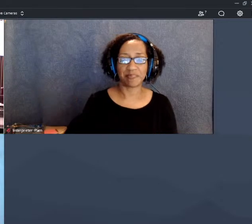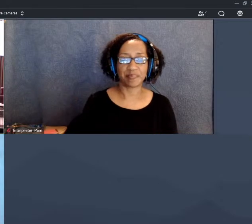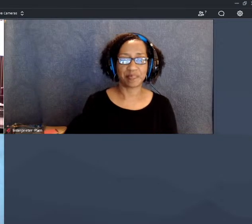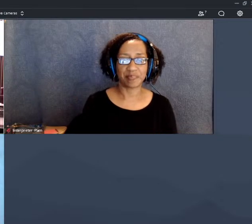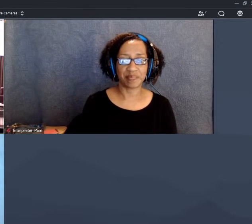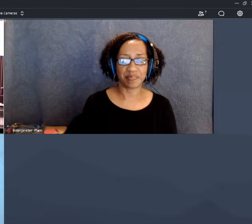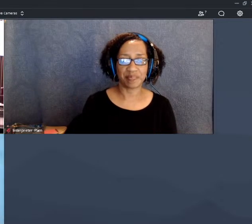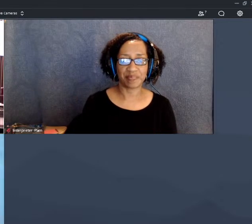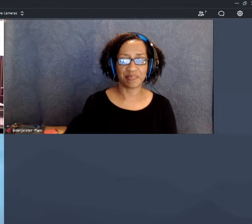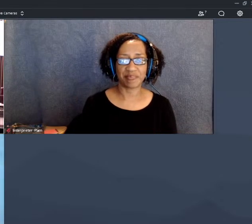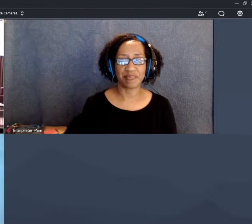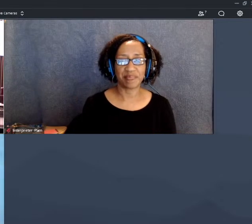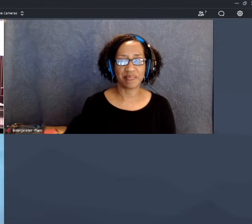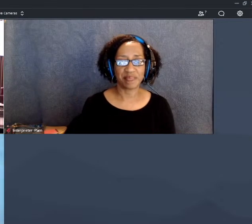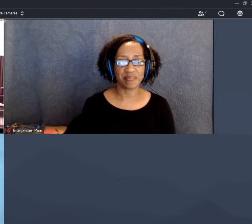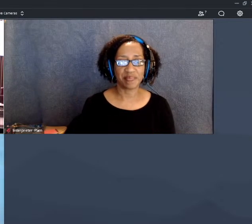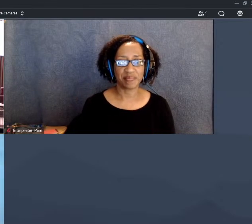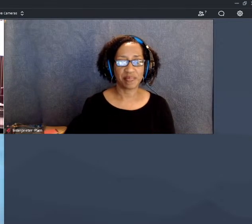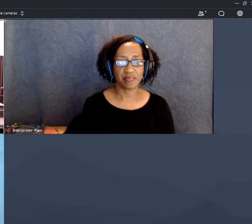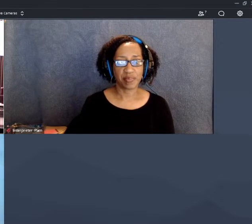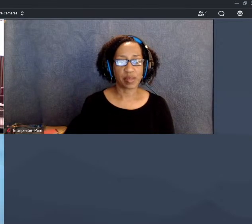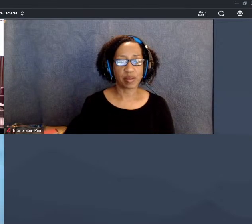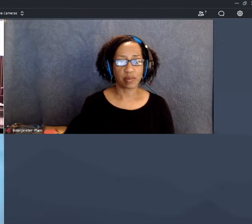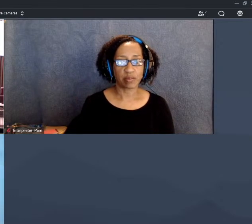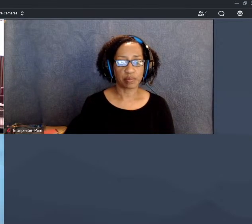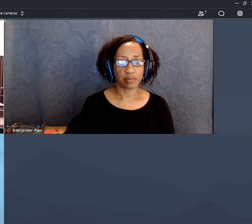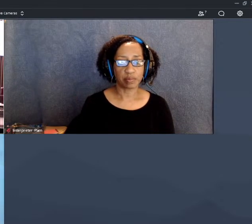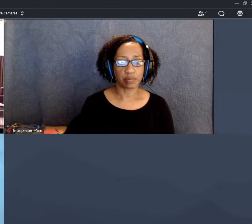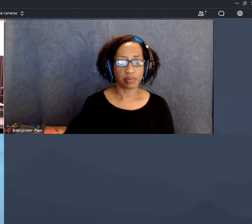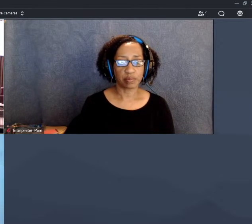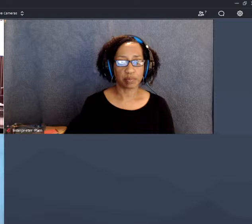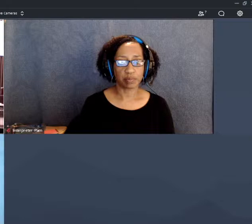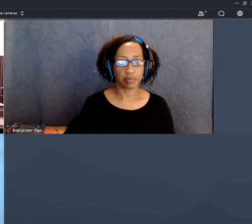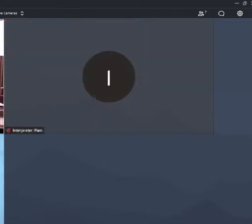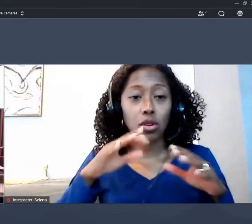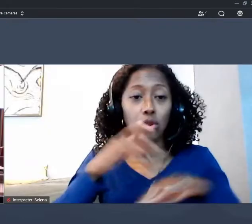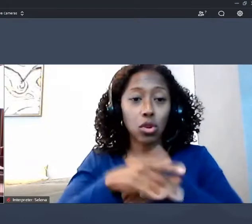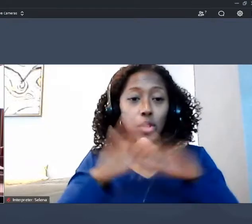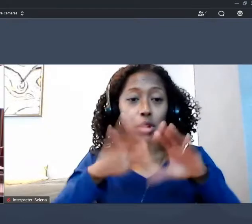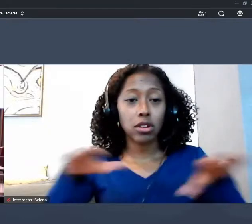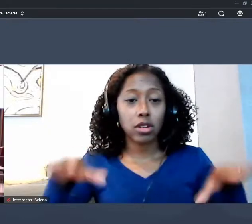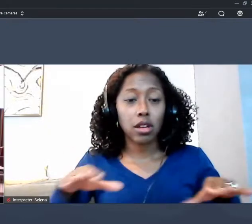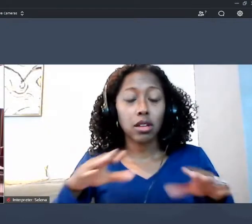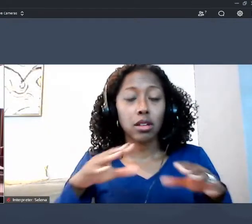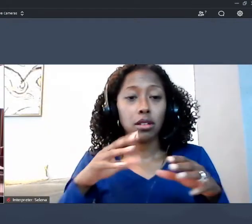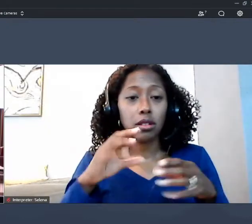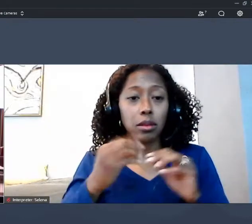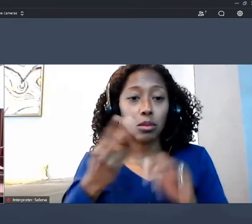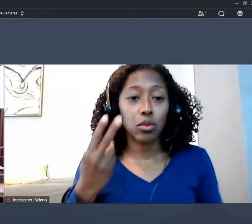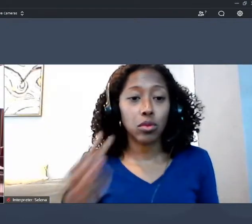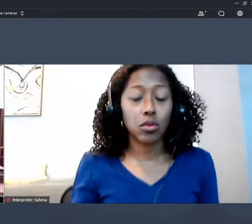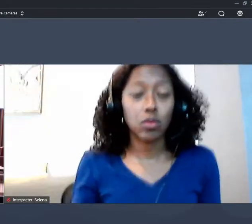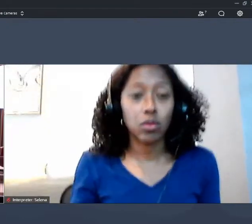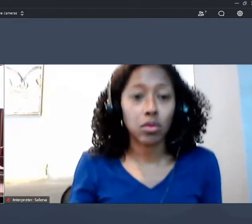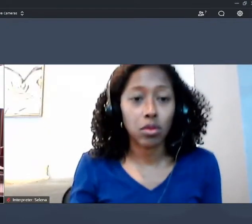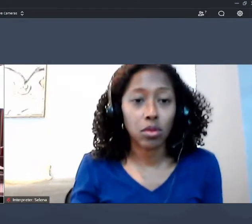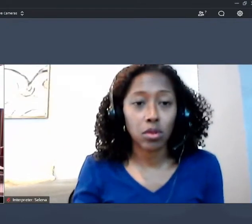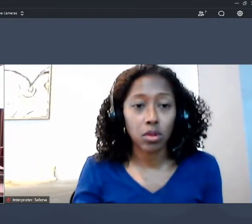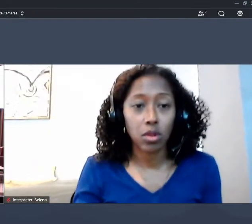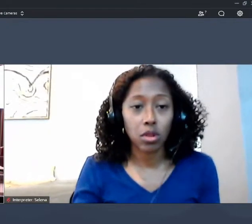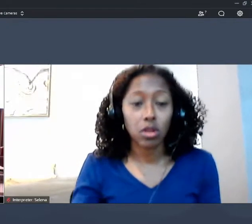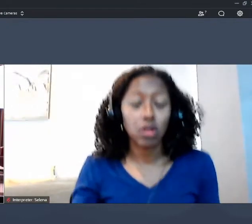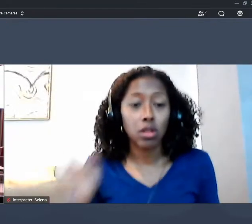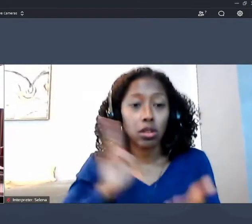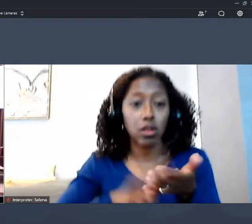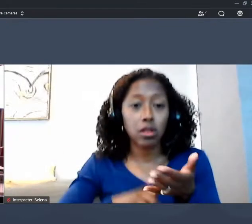a resolution accepting Port Elite Early Childhood Academy 2 and authorizing release of bond. The contract number is